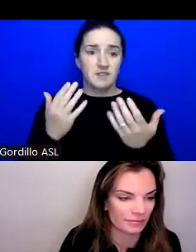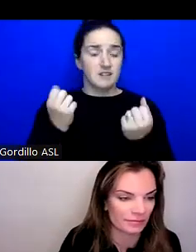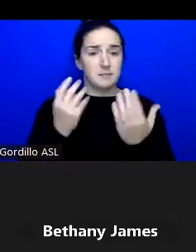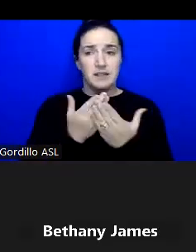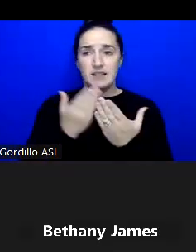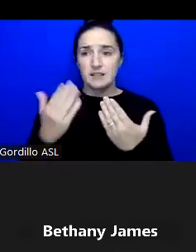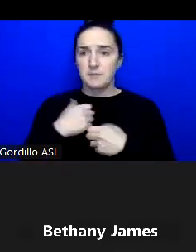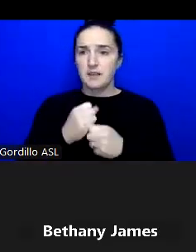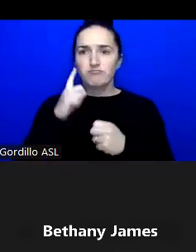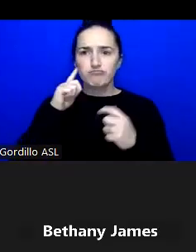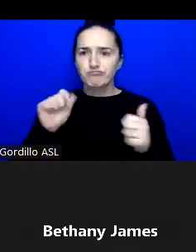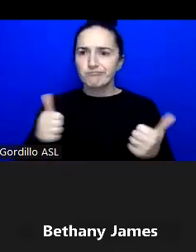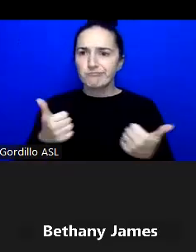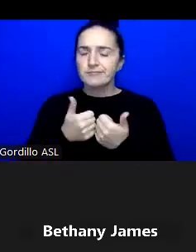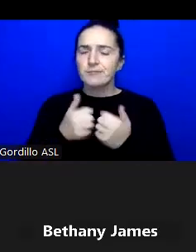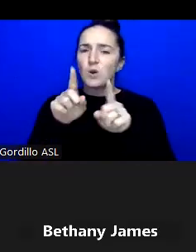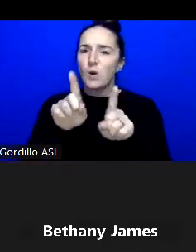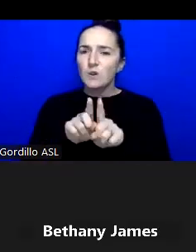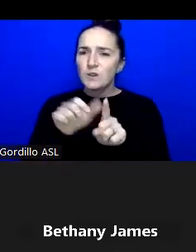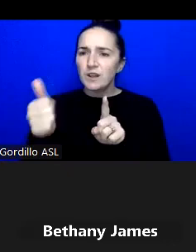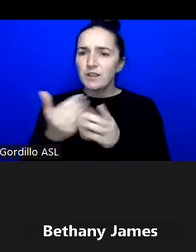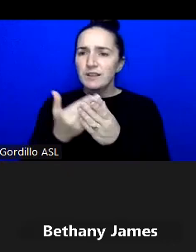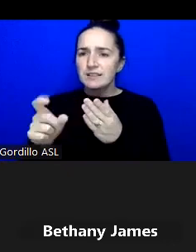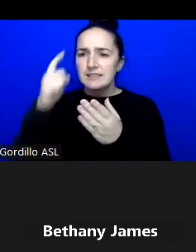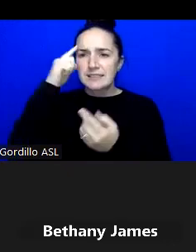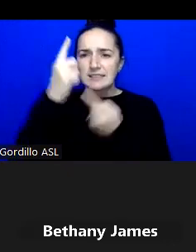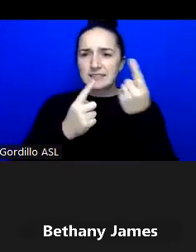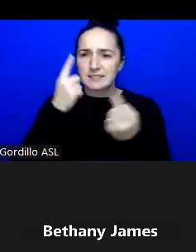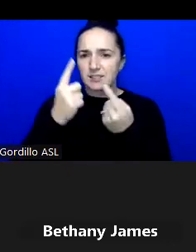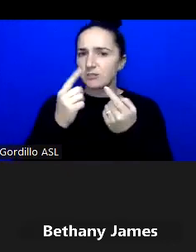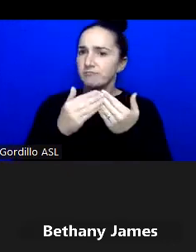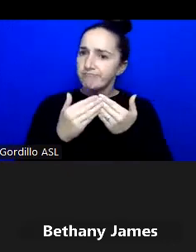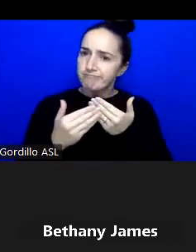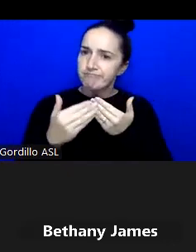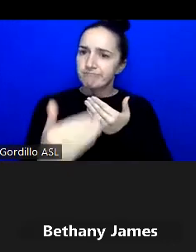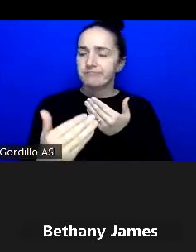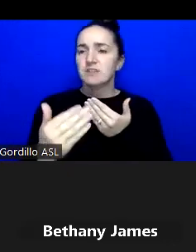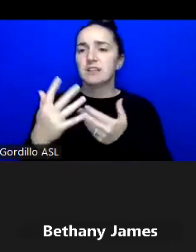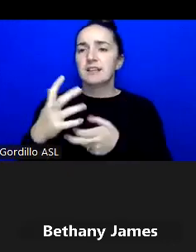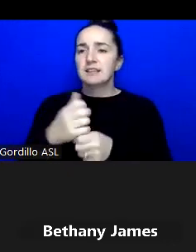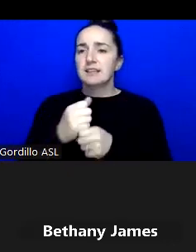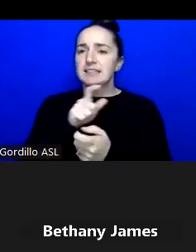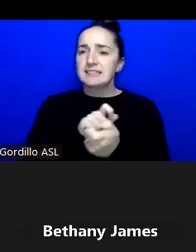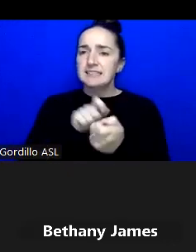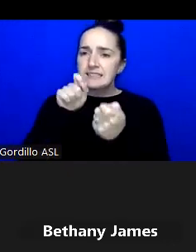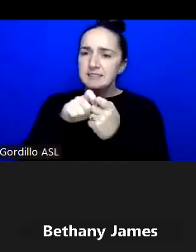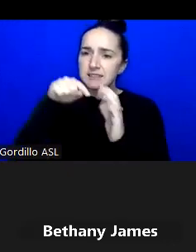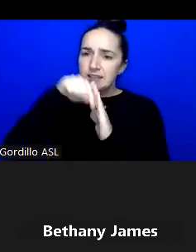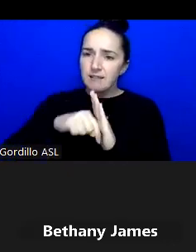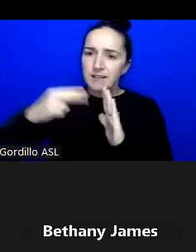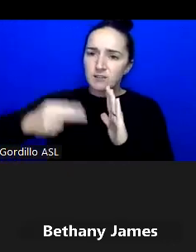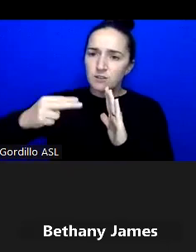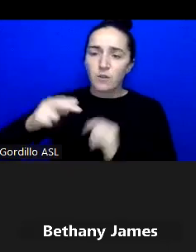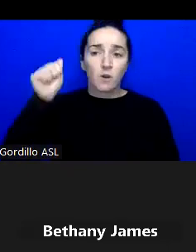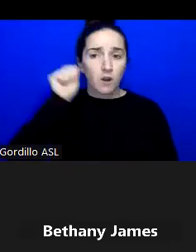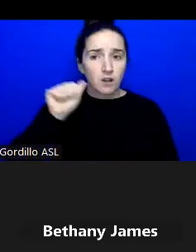need to consider when we are thinking about other options going forward. So getting a really detailed history of their audiological